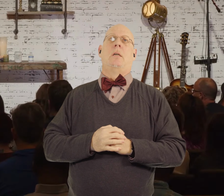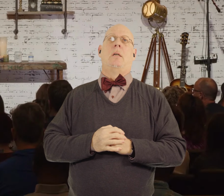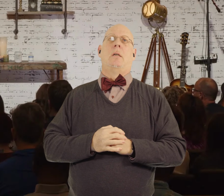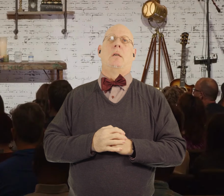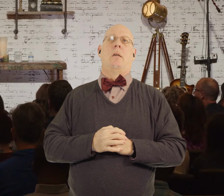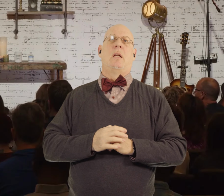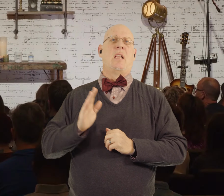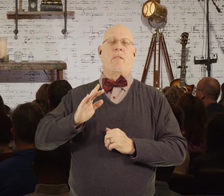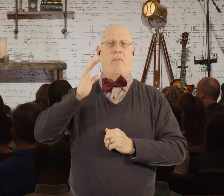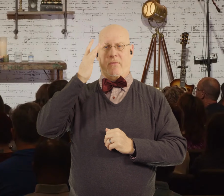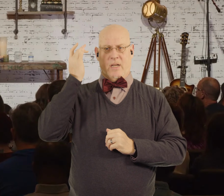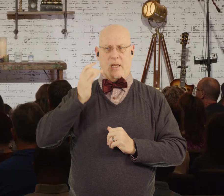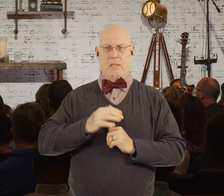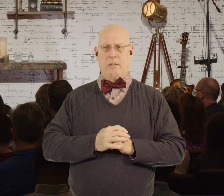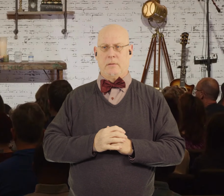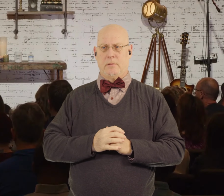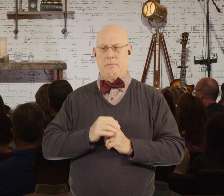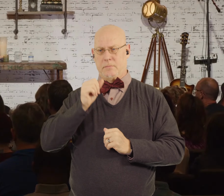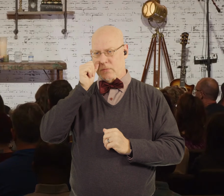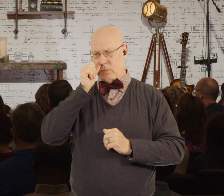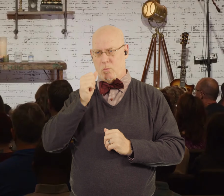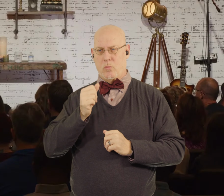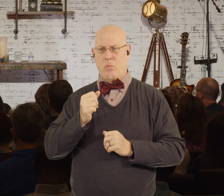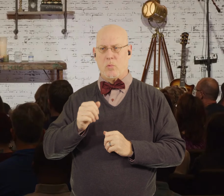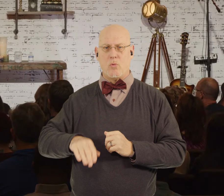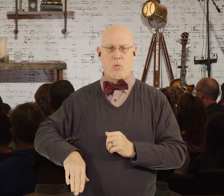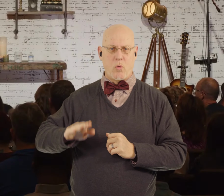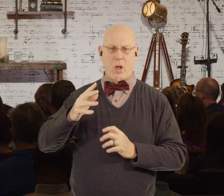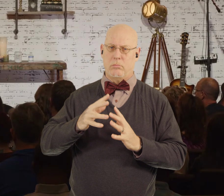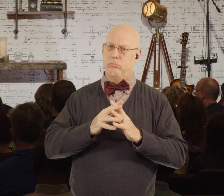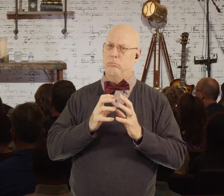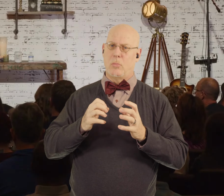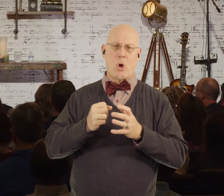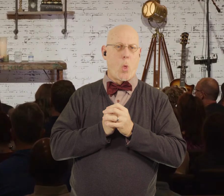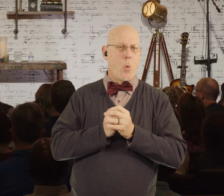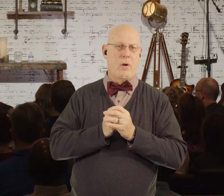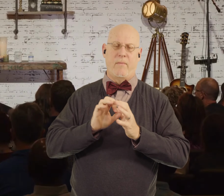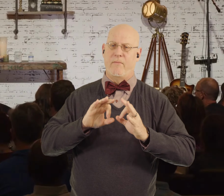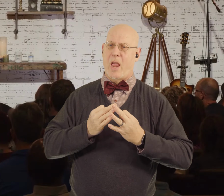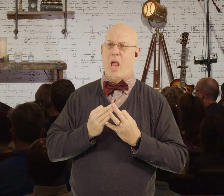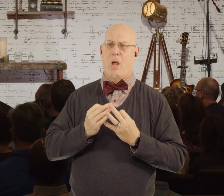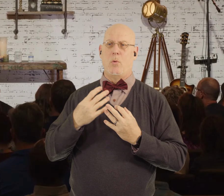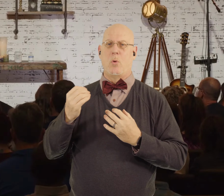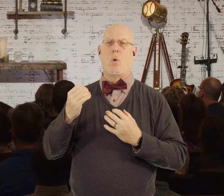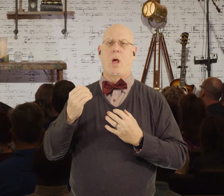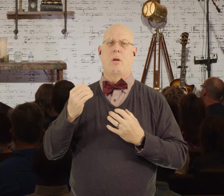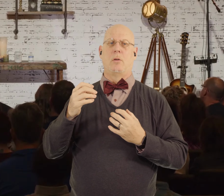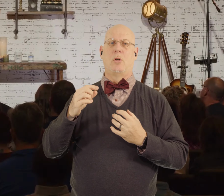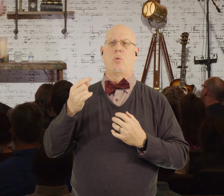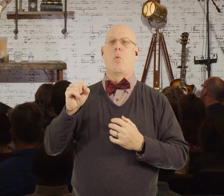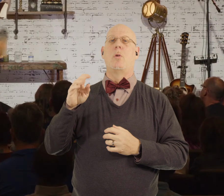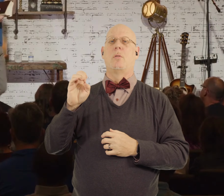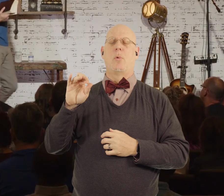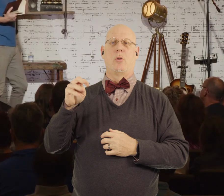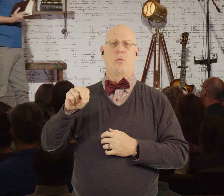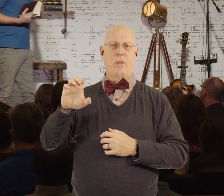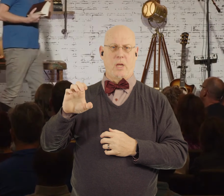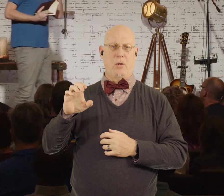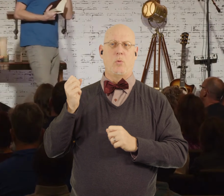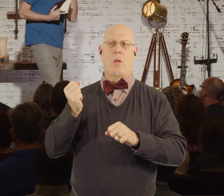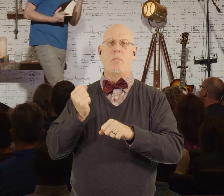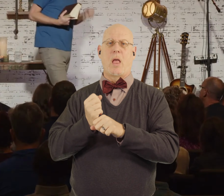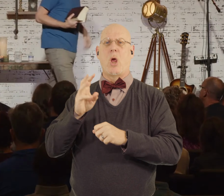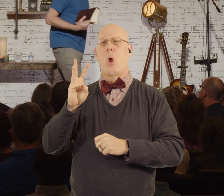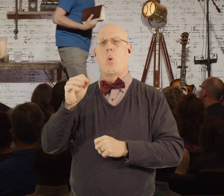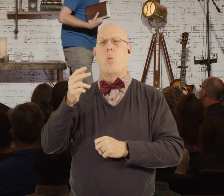than me. And I'll never forget, growing up, we were a tight-knit family, and we would go out, lived in Goldsboro, North